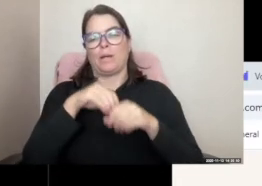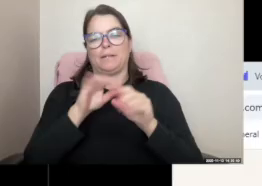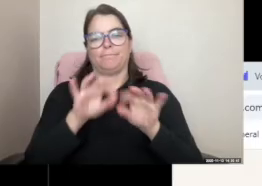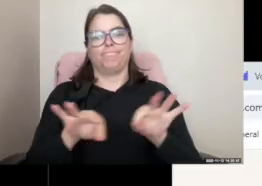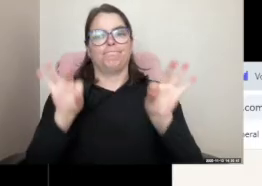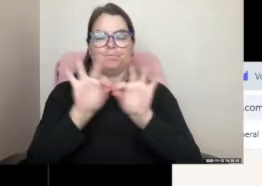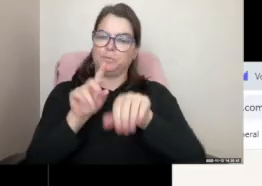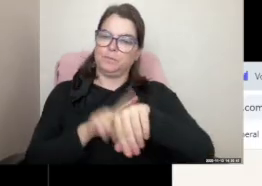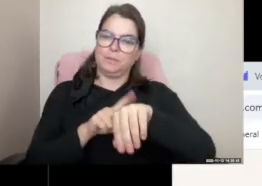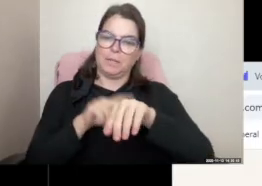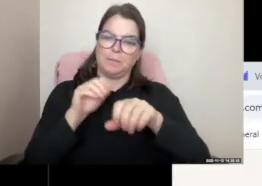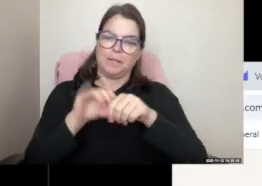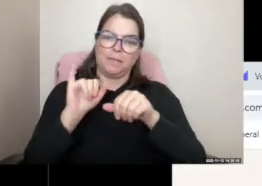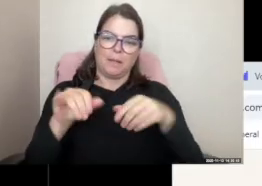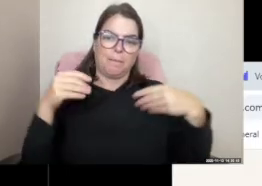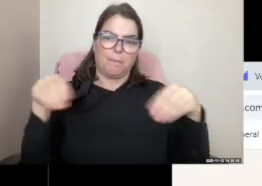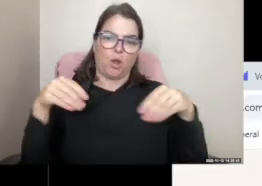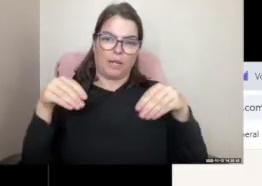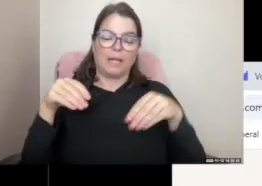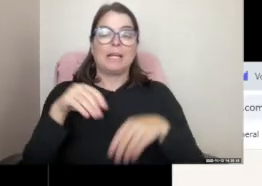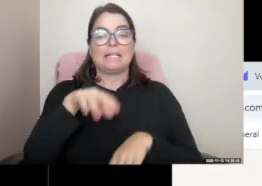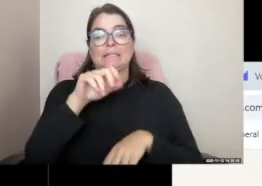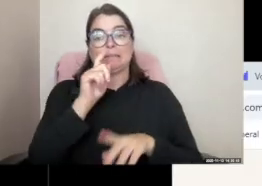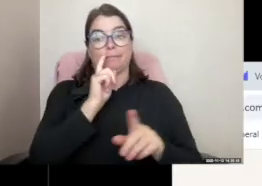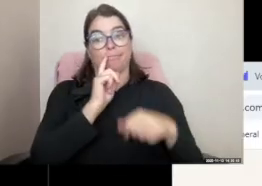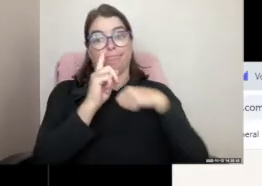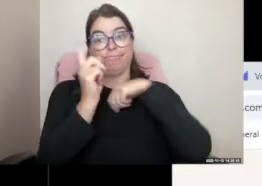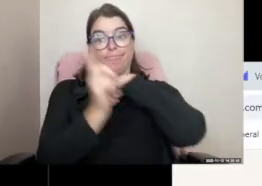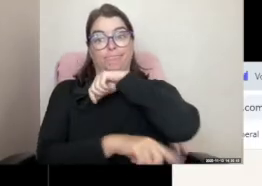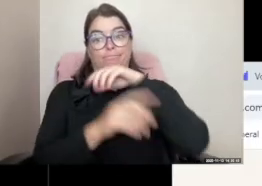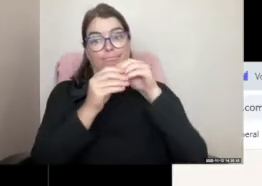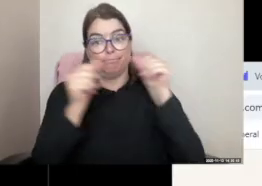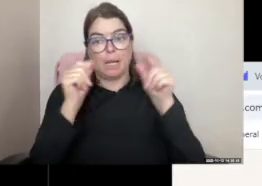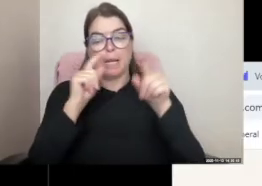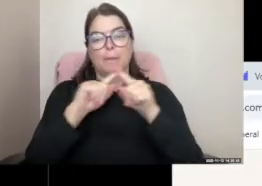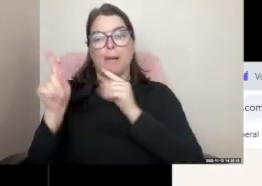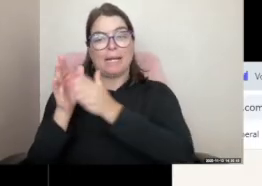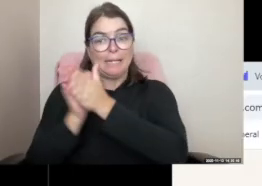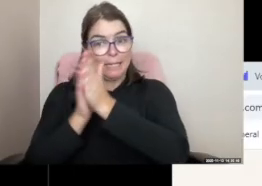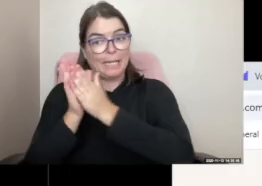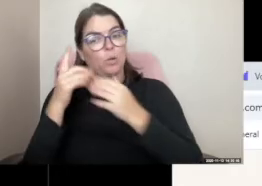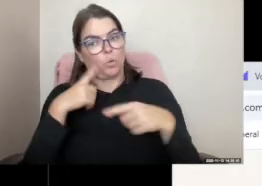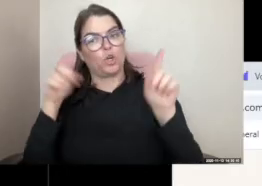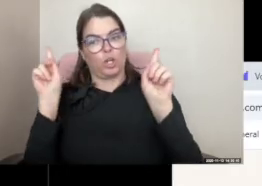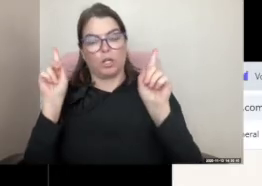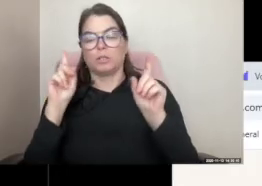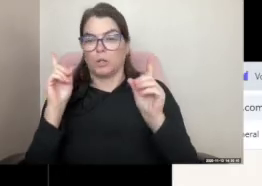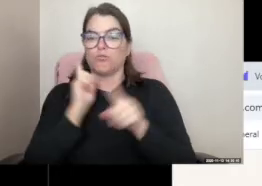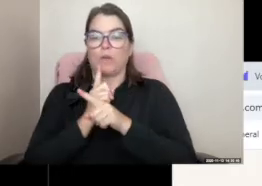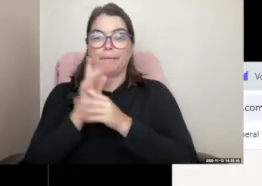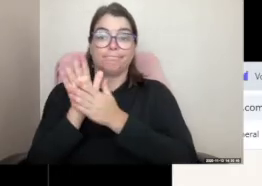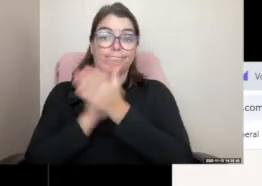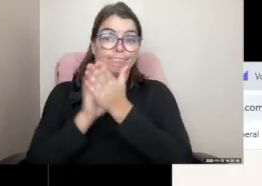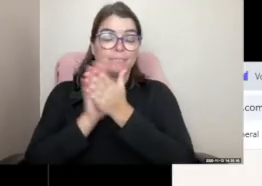depots. I want to say I've been working on this for a long time. It's exciting to see how real truck electrification is